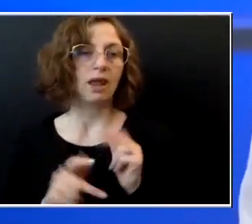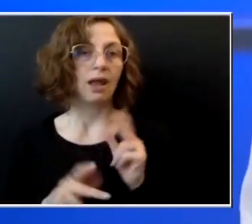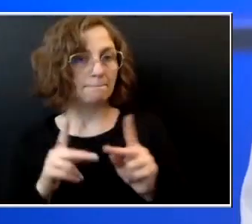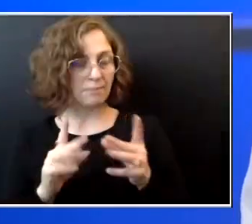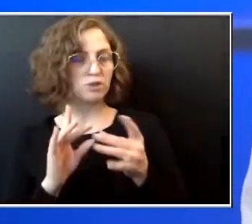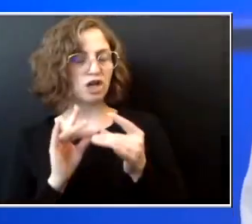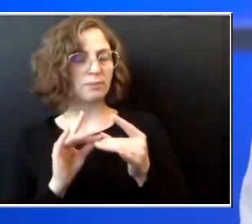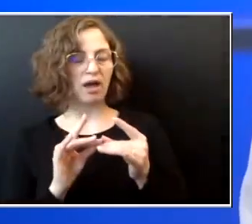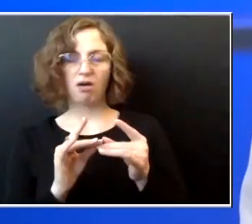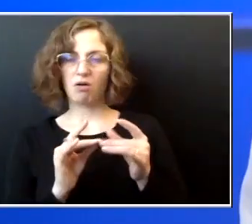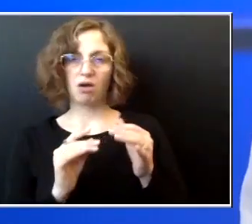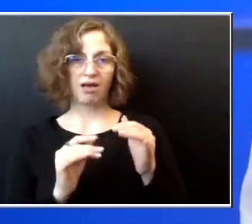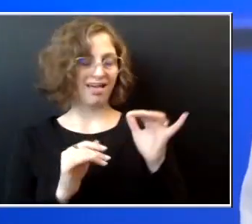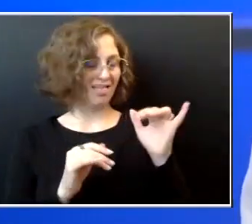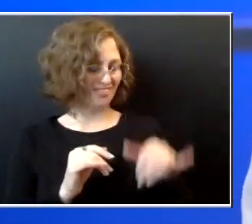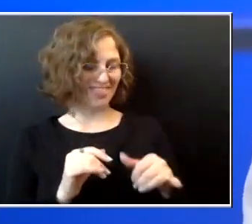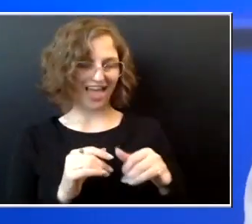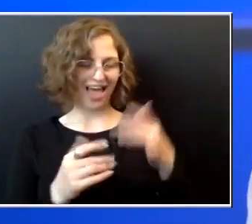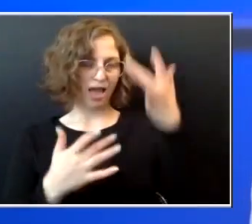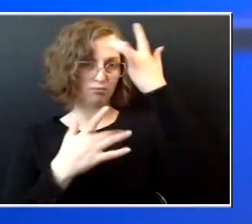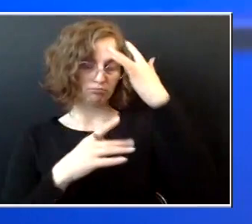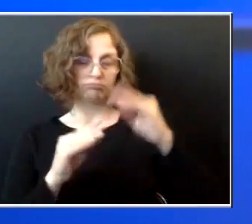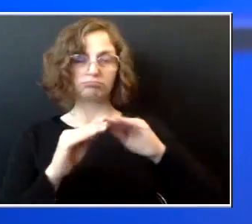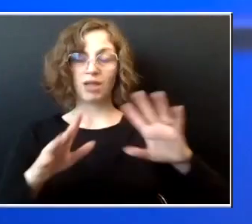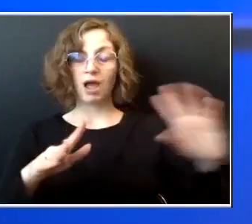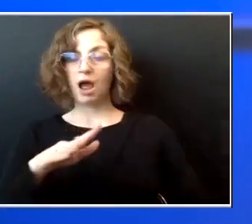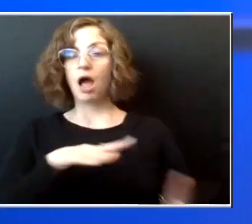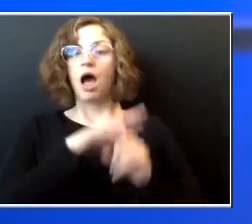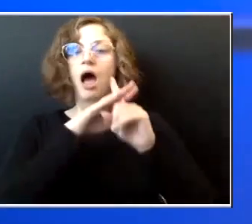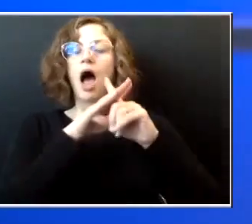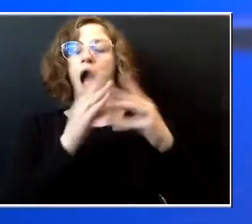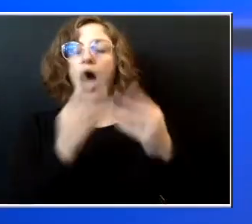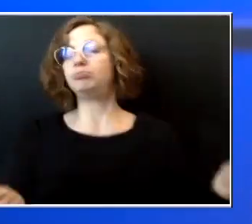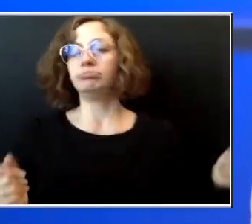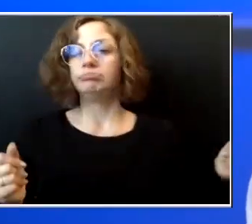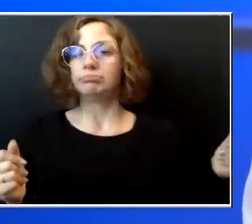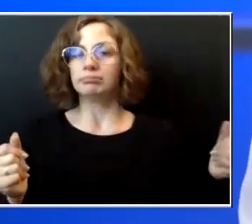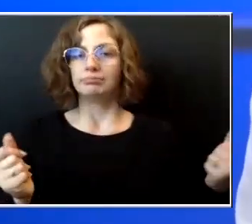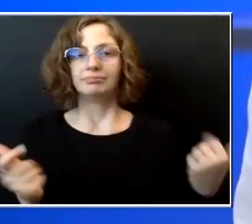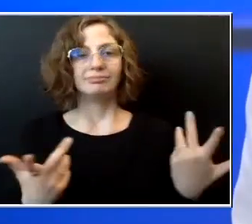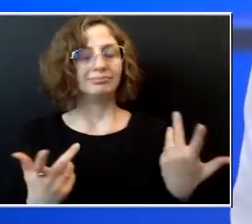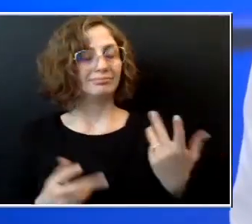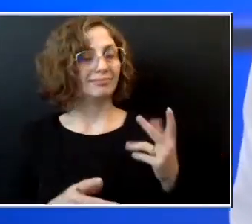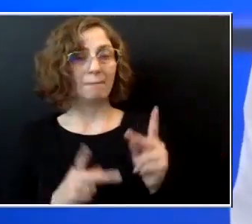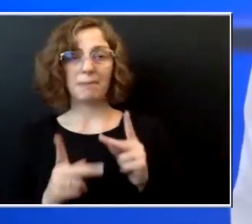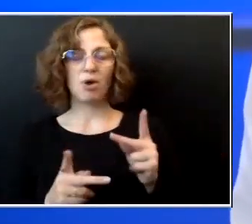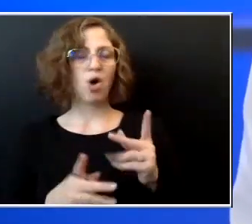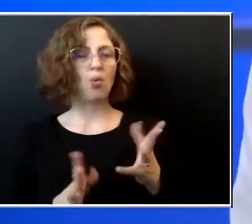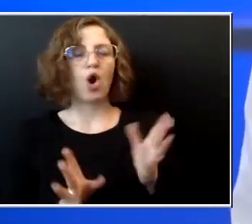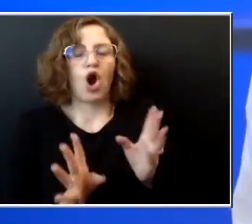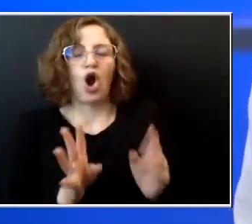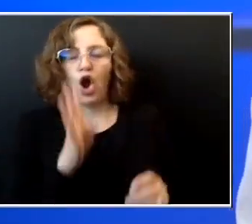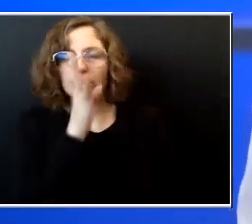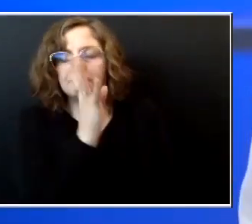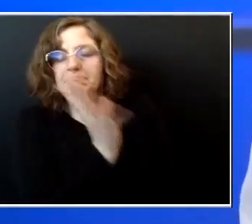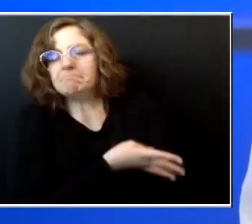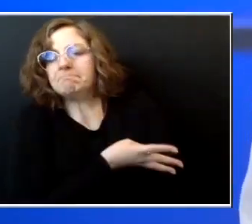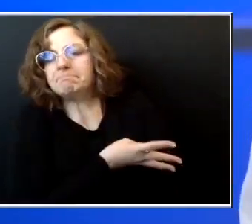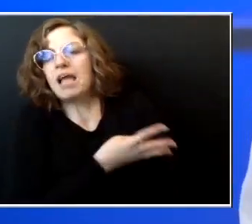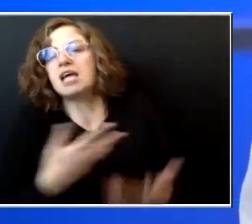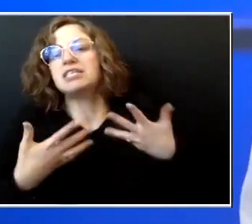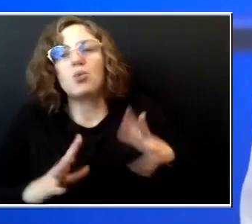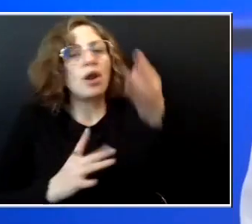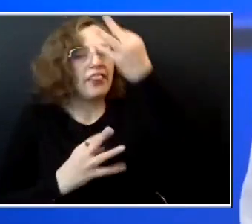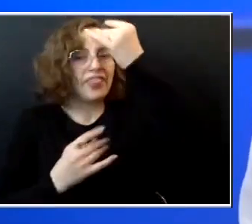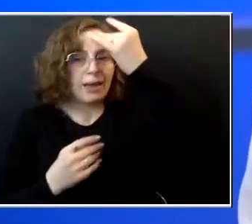mean, denial is a powerful and it's kind of sometimes dangerous tool. People didn't want to think about the pandemic once it was over. Yeah.